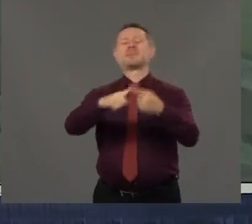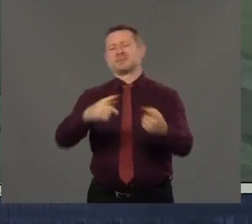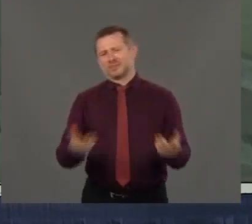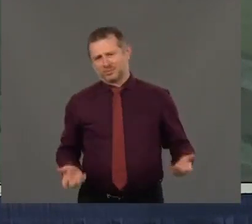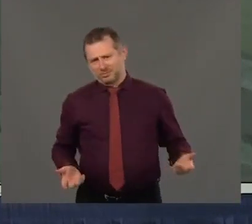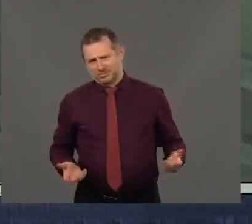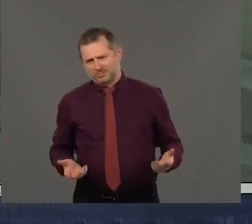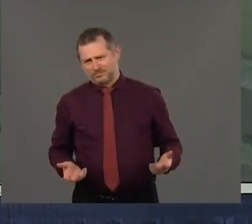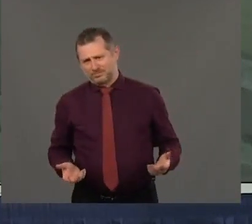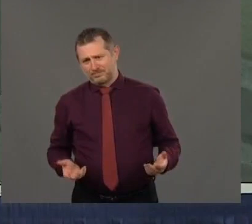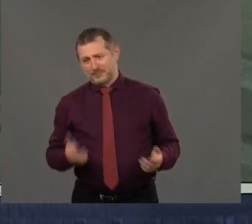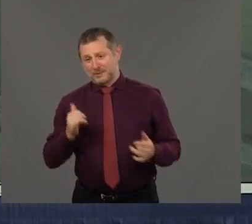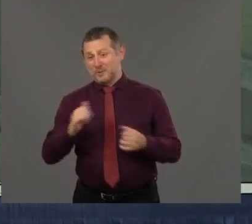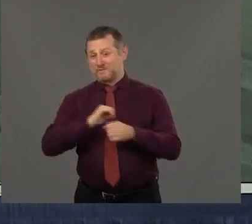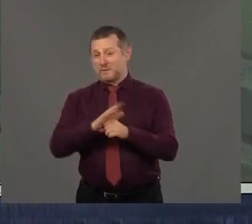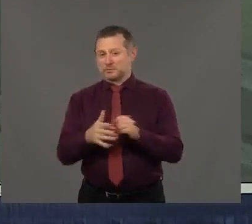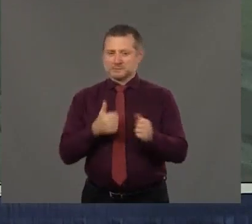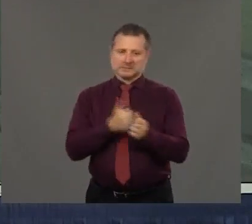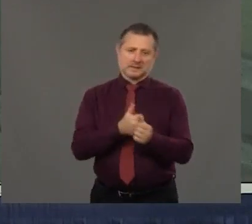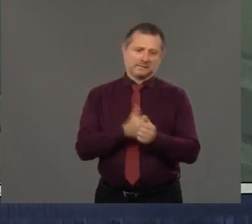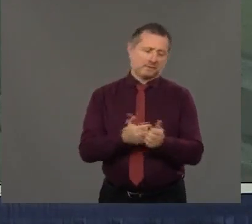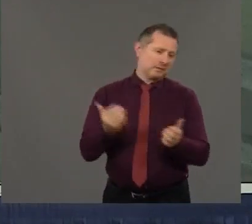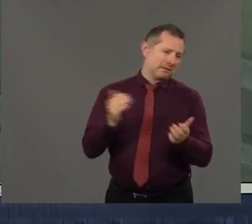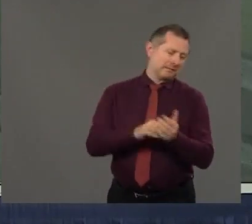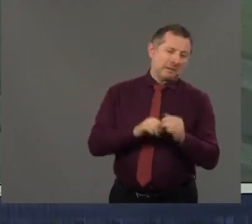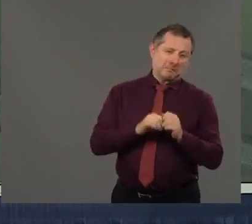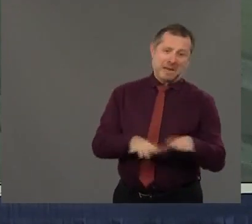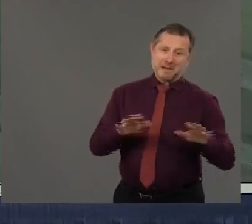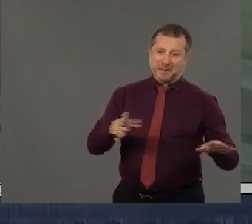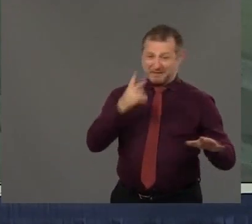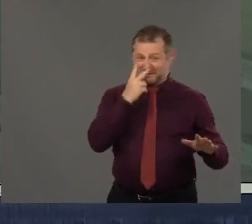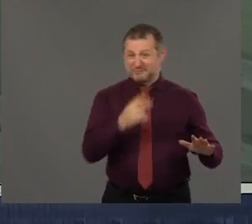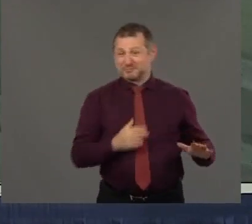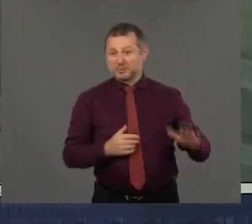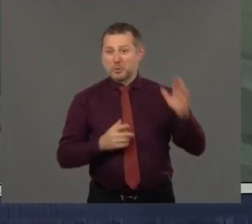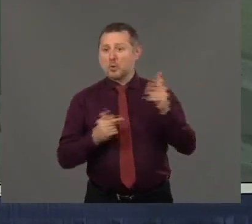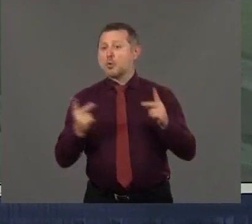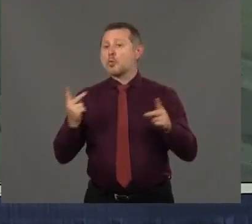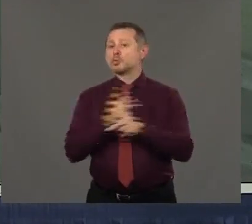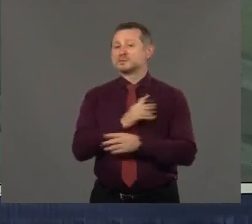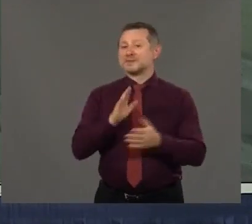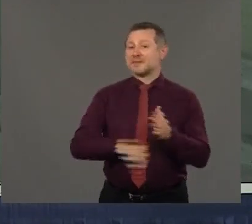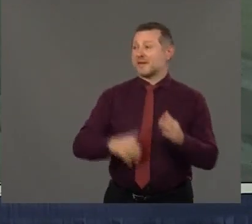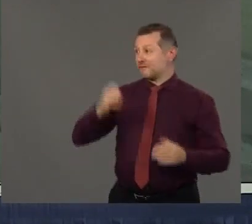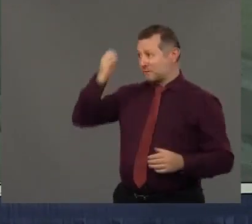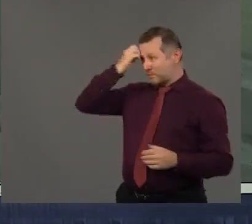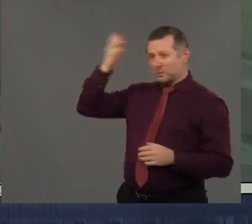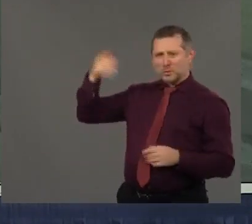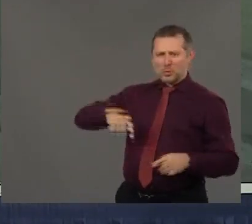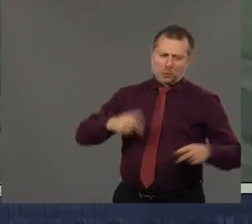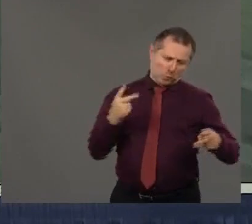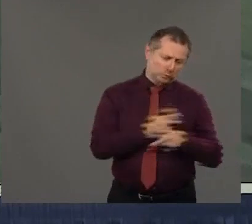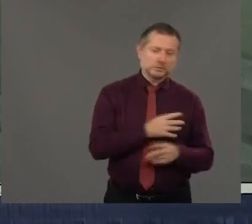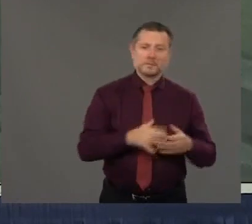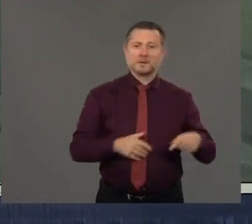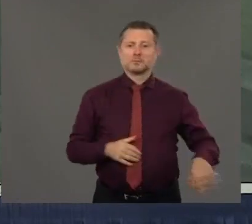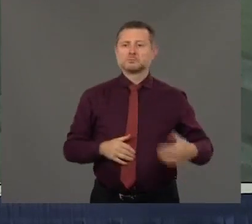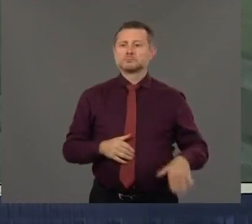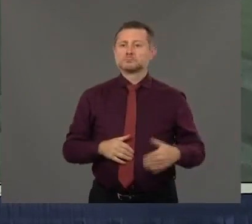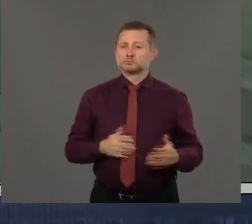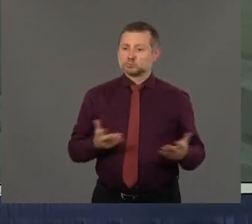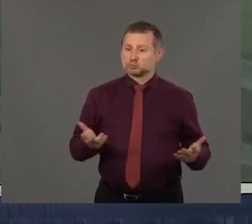With this virus spread, worse than Europe in this country, that is a serious